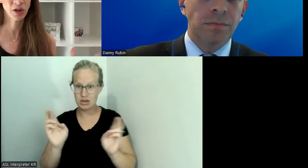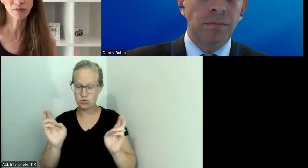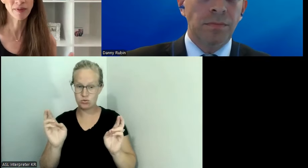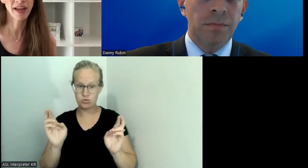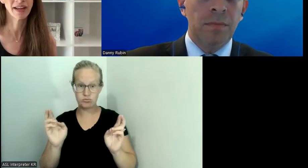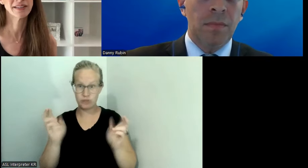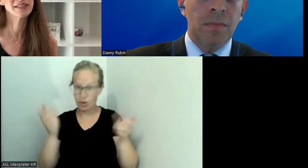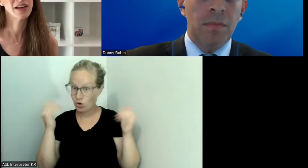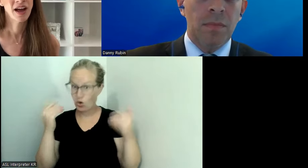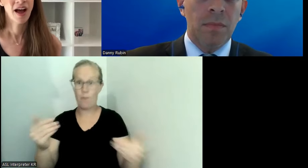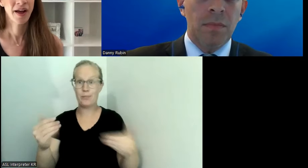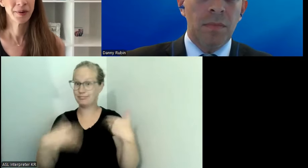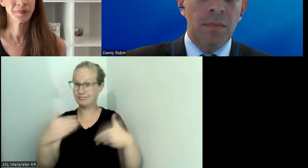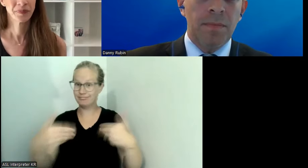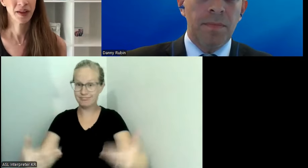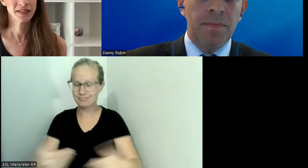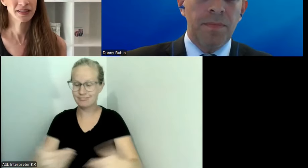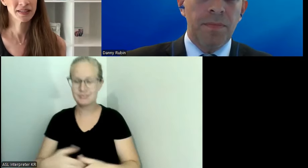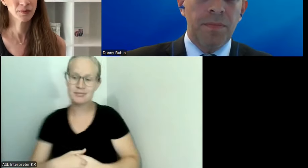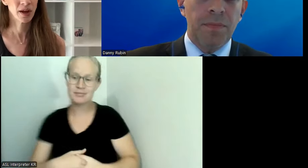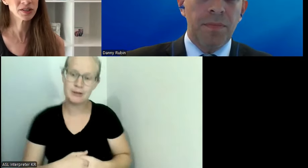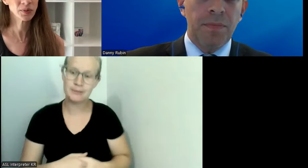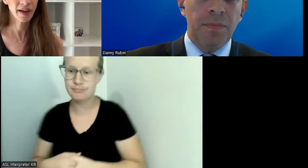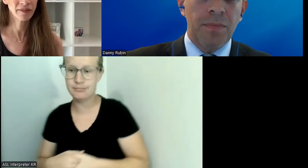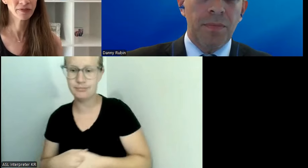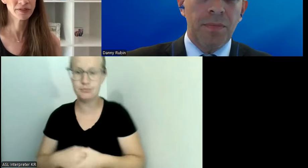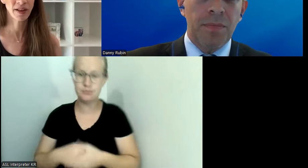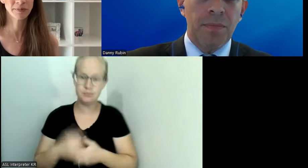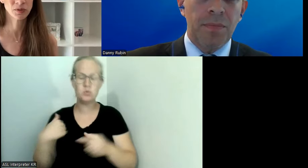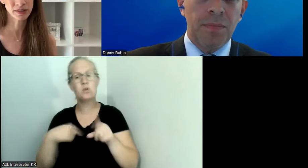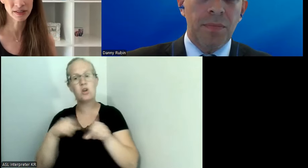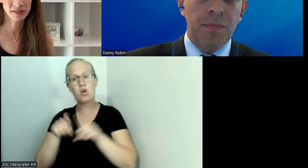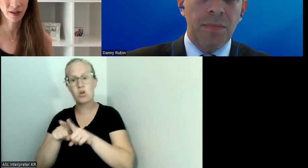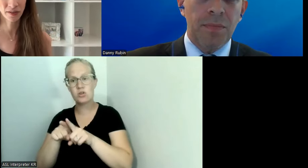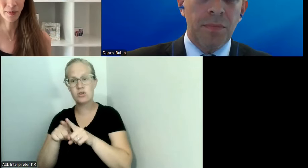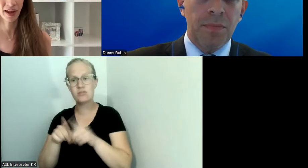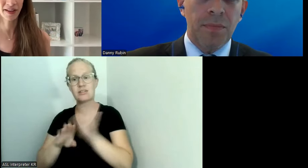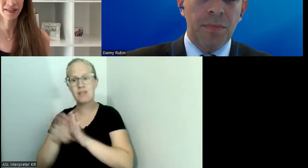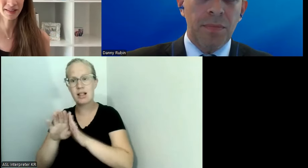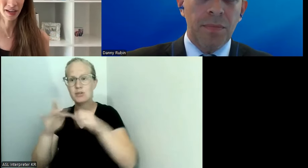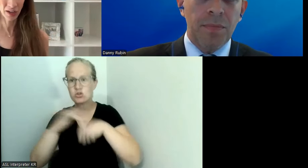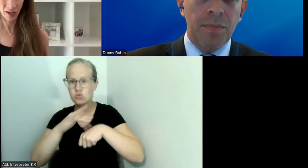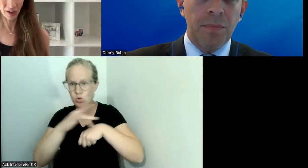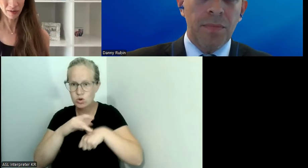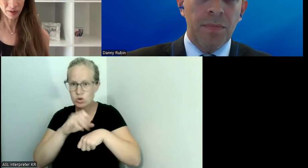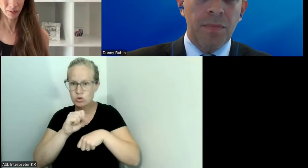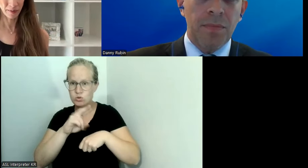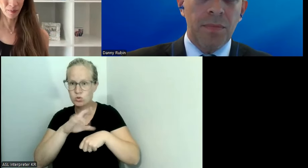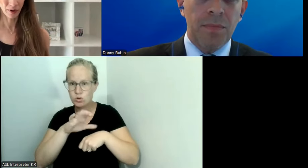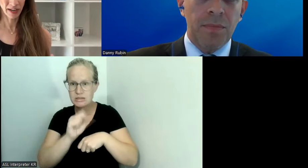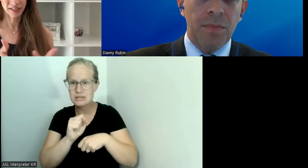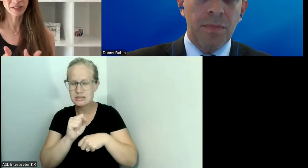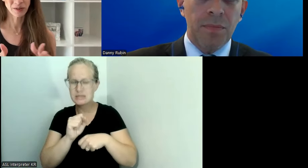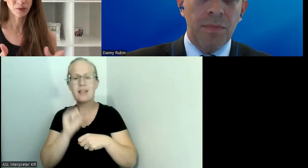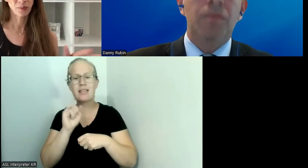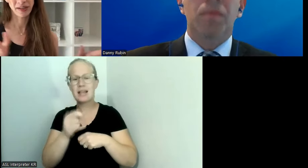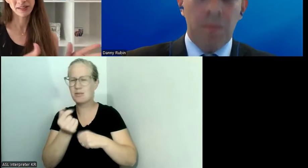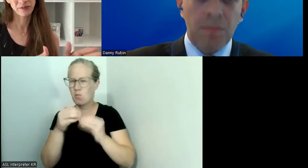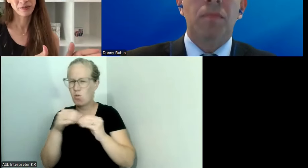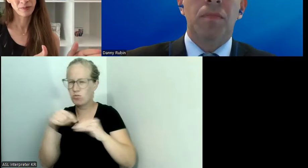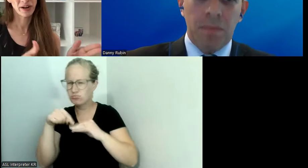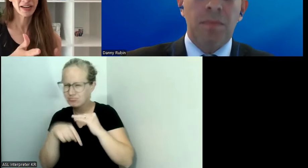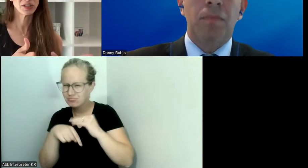to go. And, um, it's, we also have developed sources along the way. And that's like a little bit more getting into